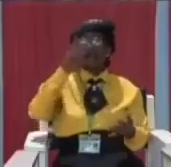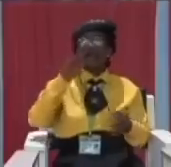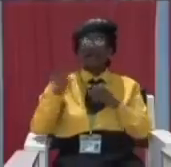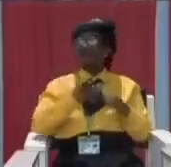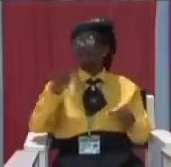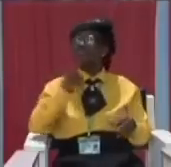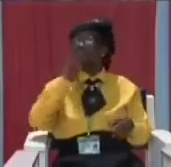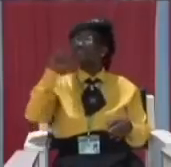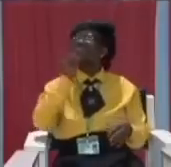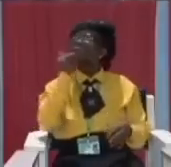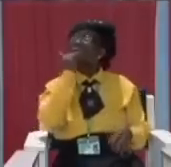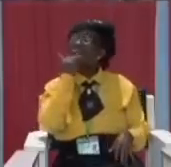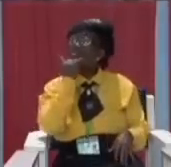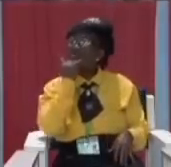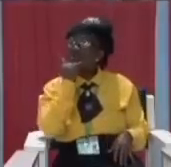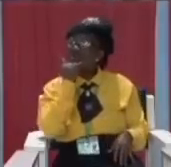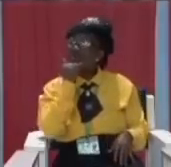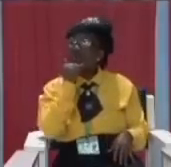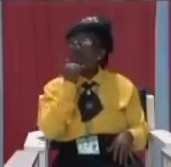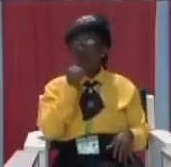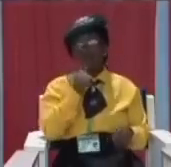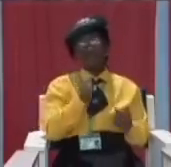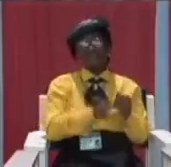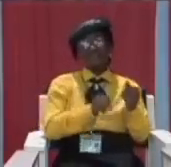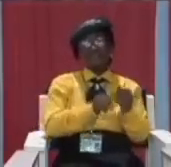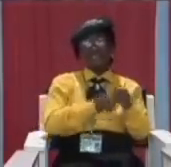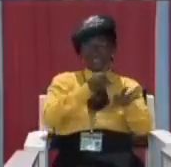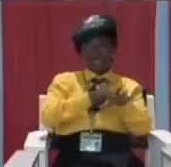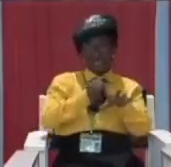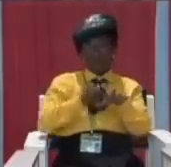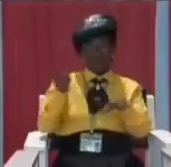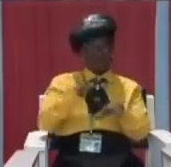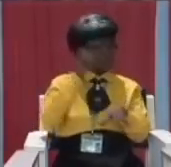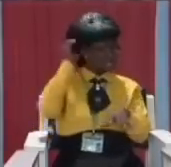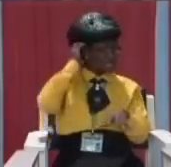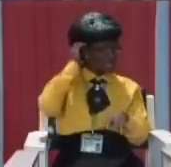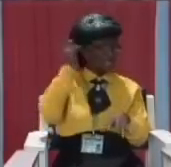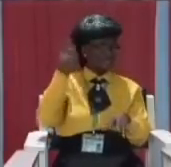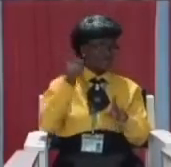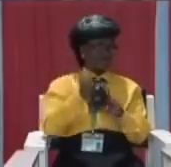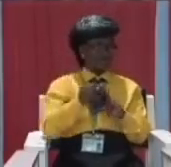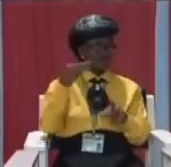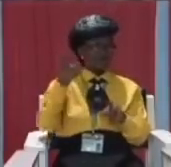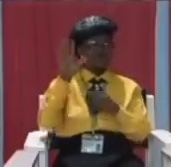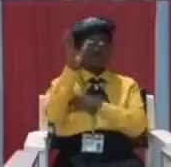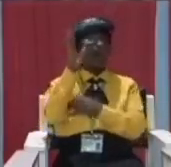Each time we hear the word of God, something tells you, you need to change.